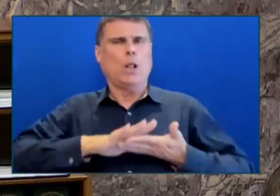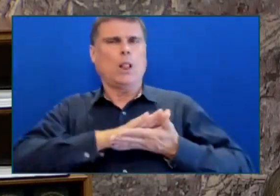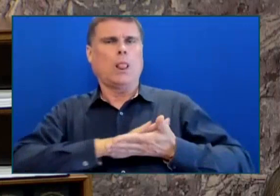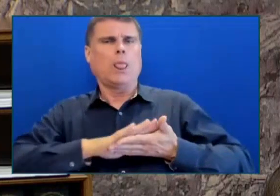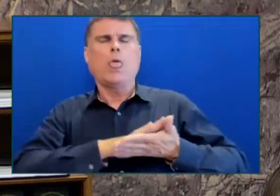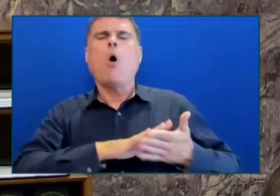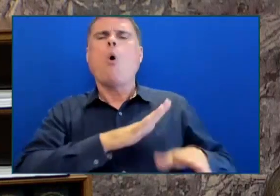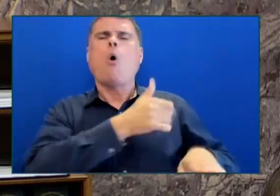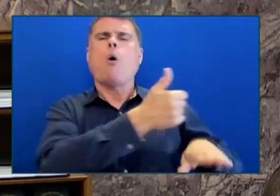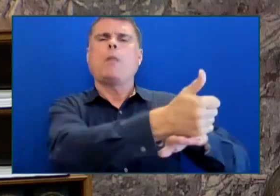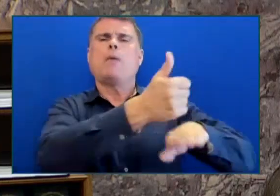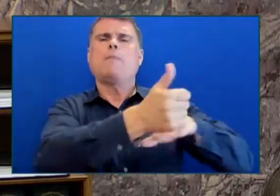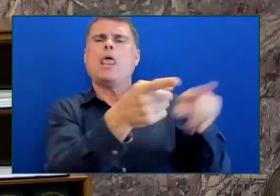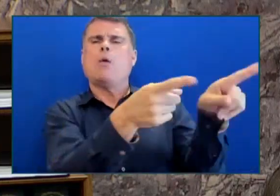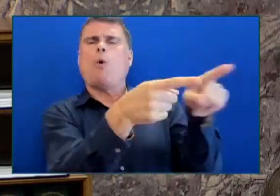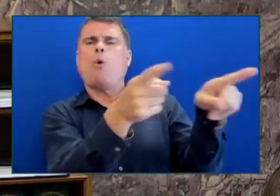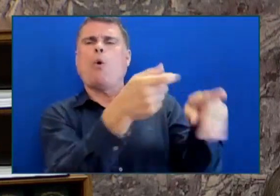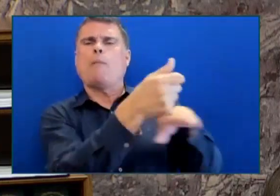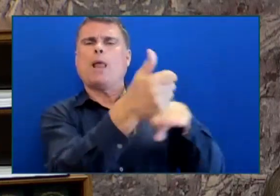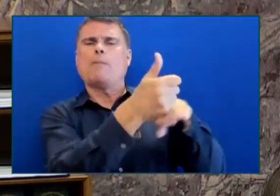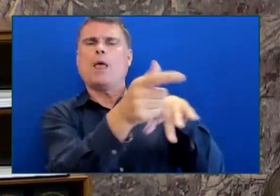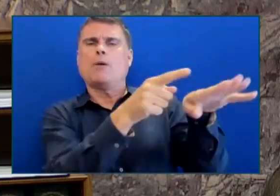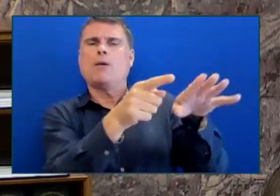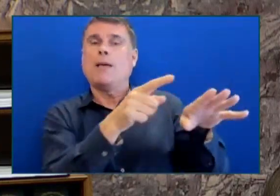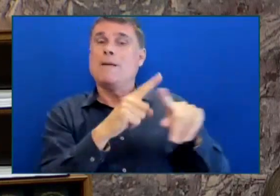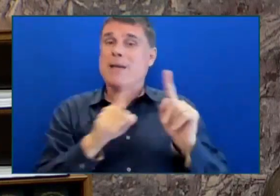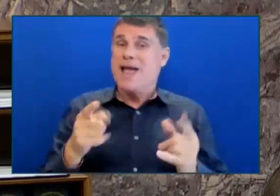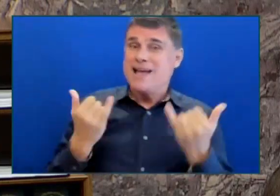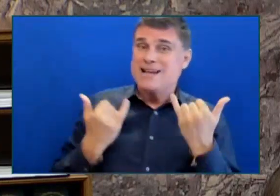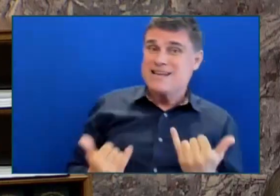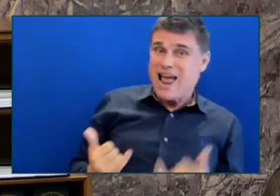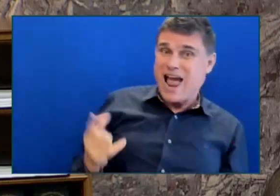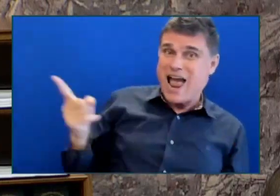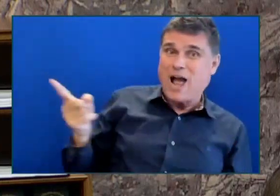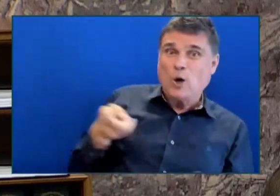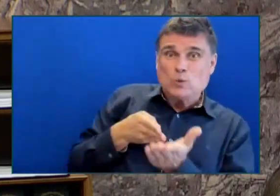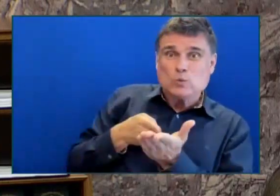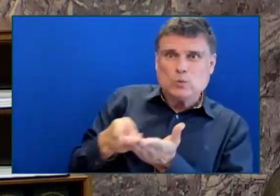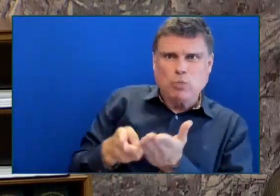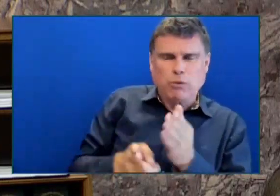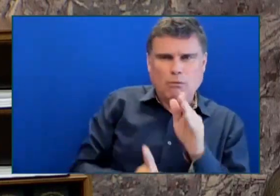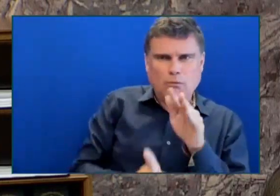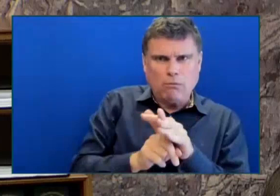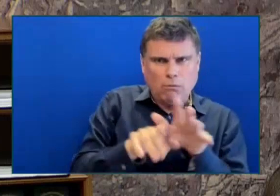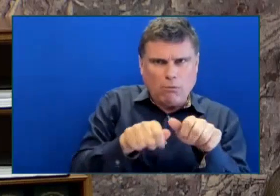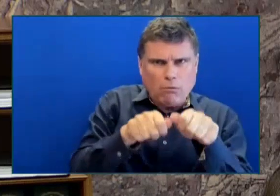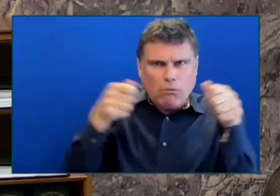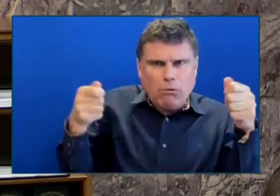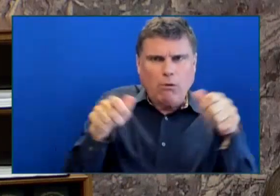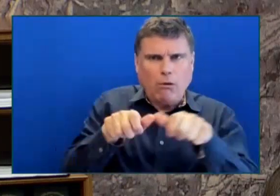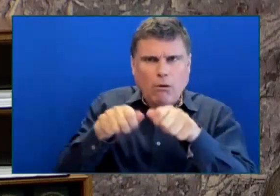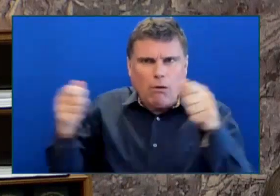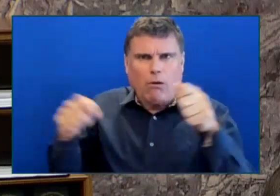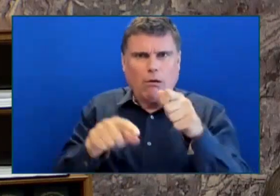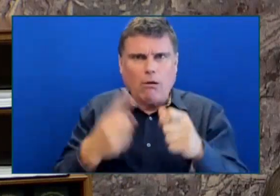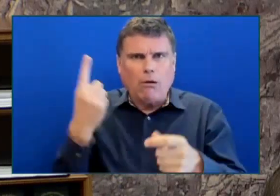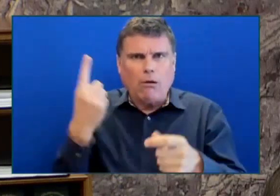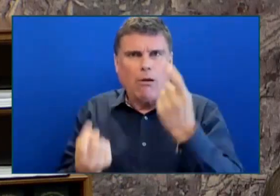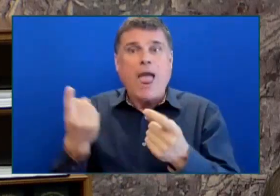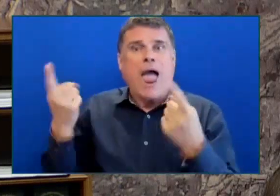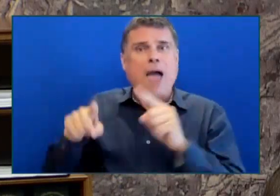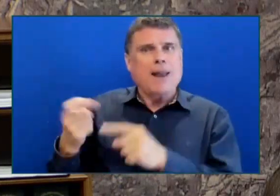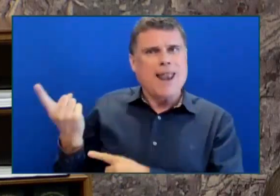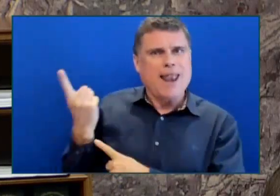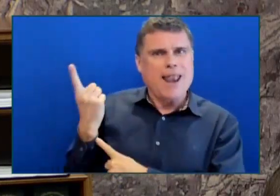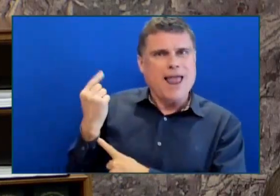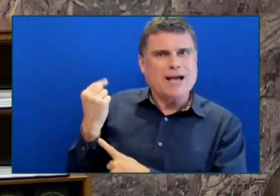of a third damning Ernst & Young report that was completed last year and relates to the former CEO of BC Housing, a report